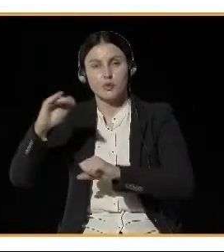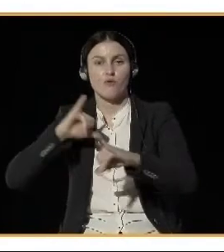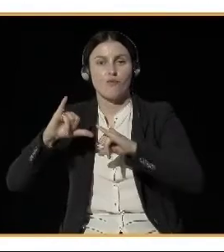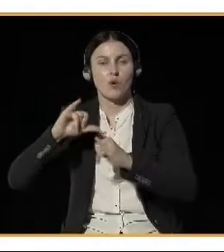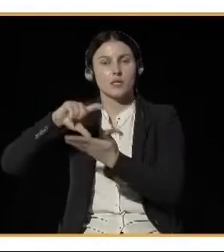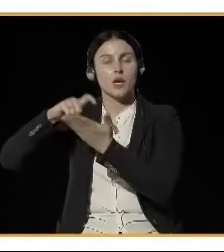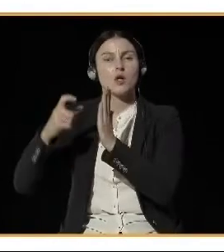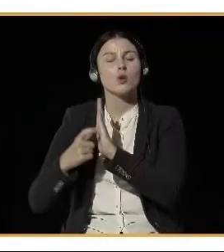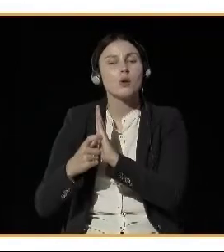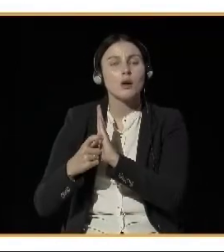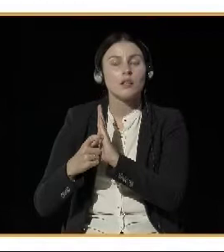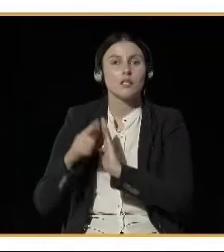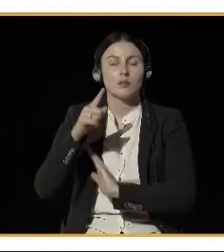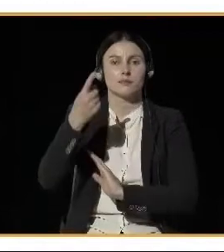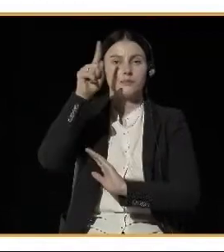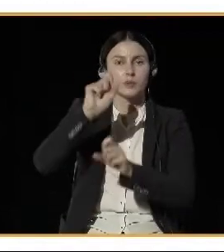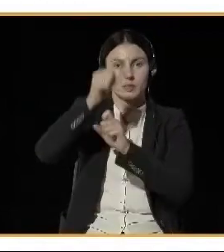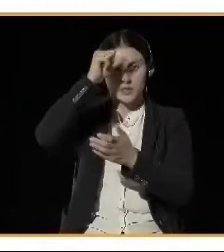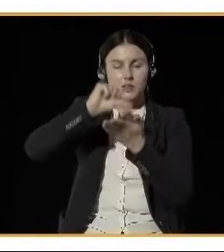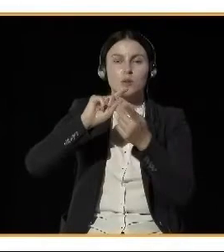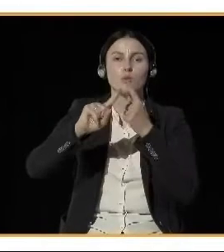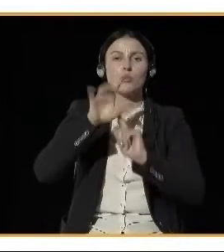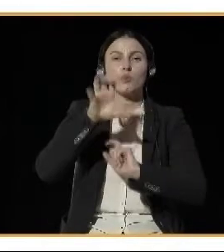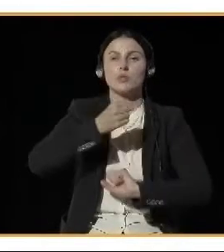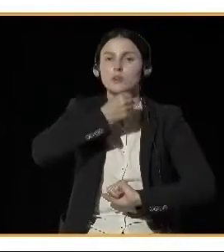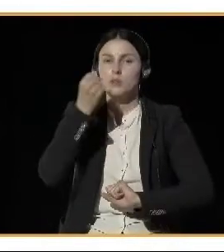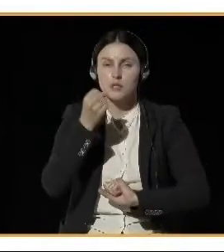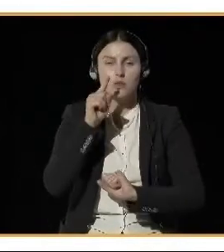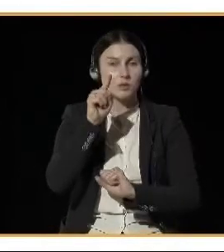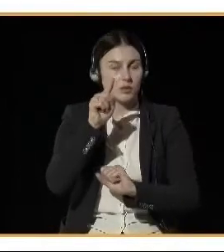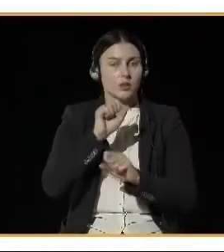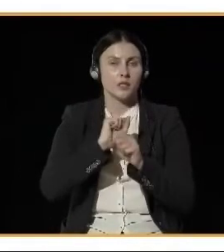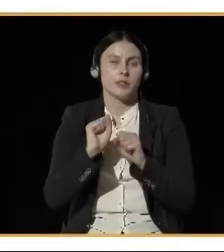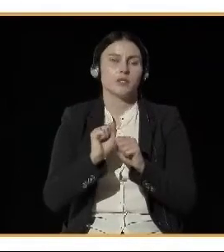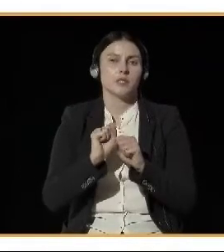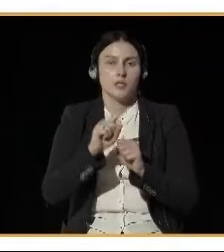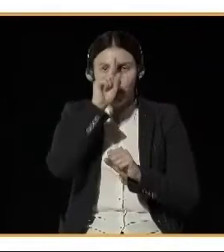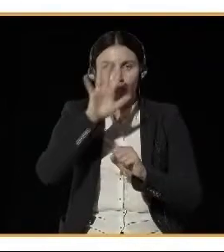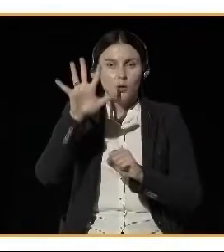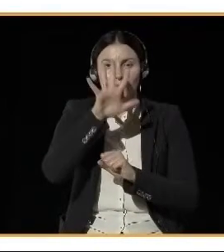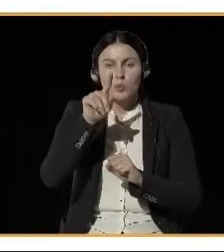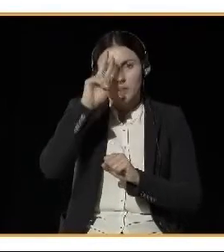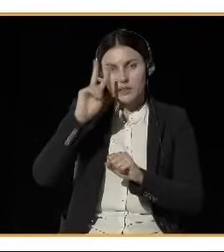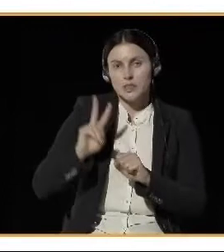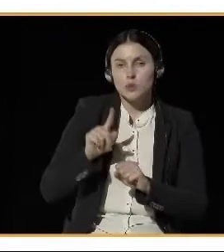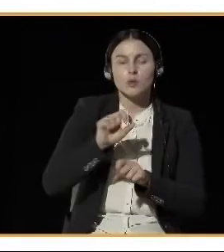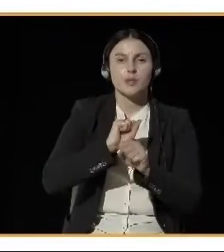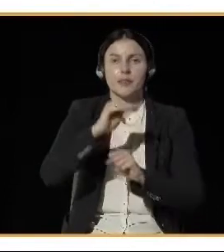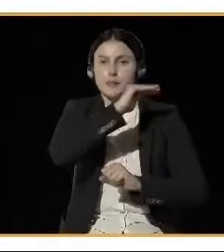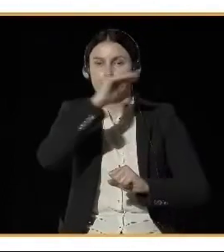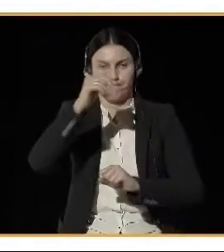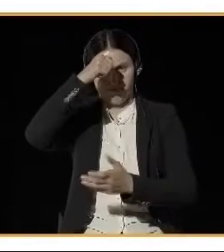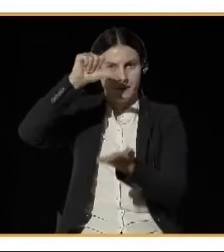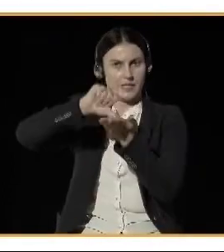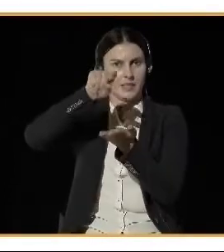Senior Policy. This is a public institution that operates in the central level. It was established